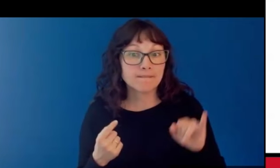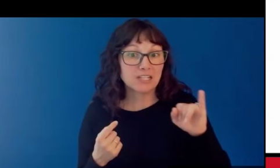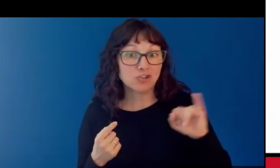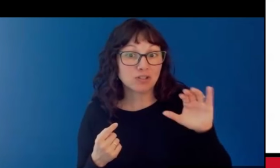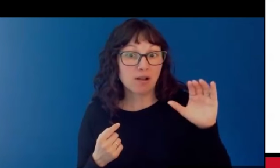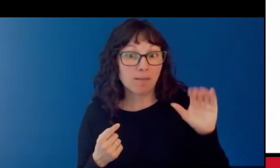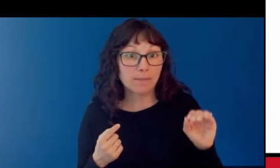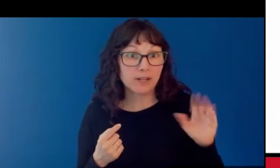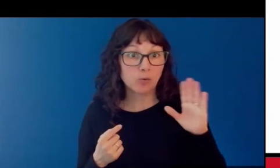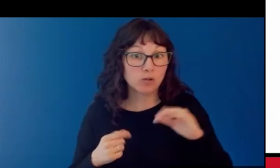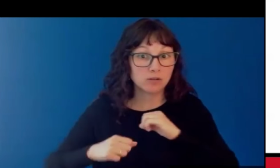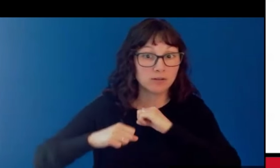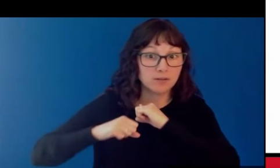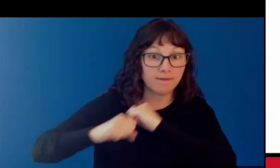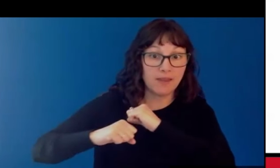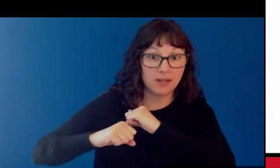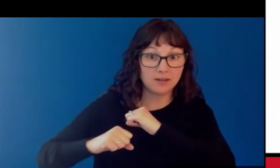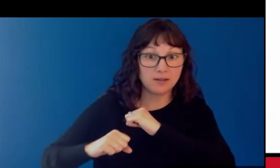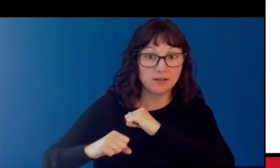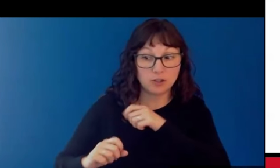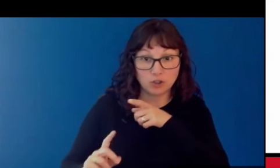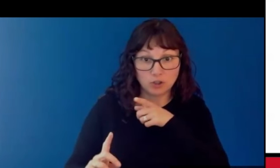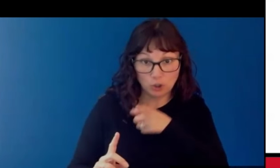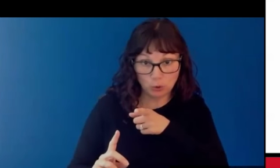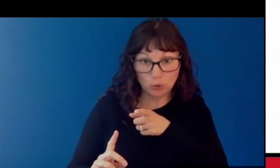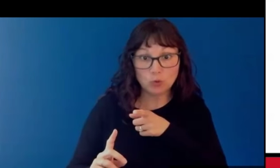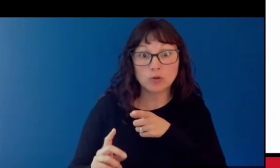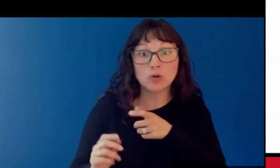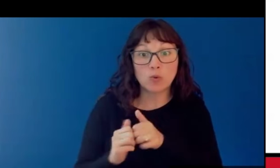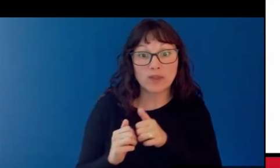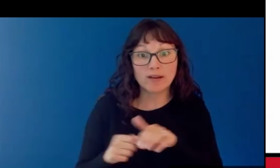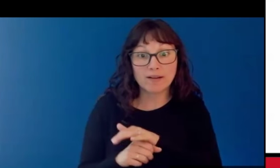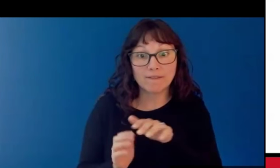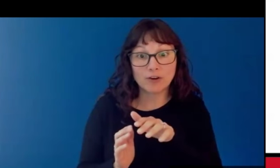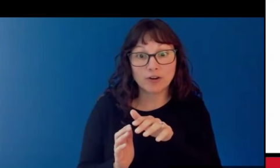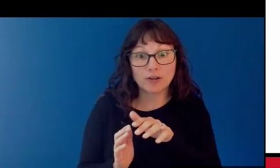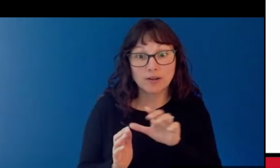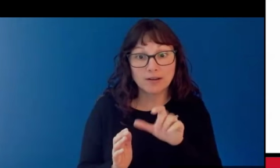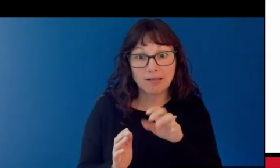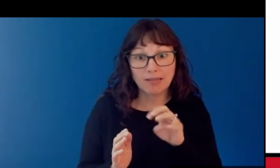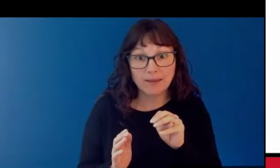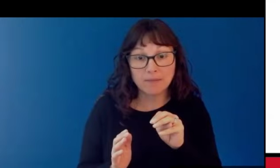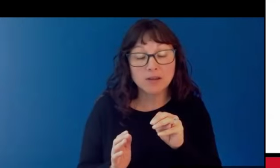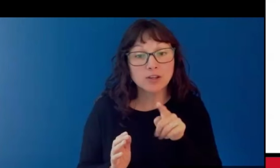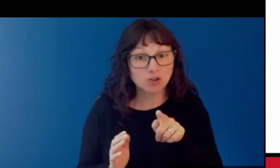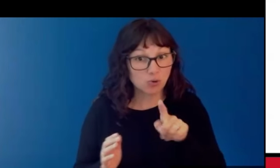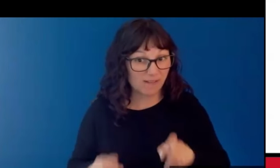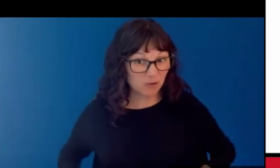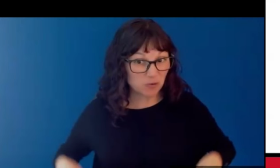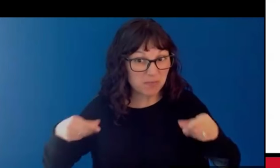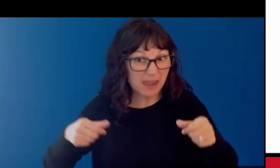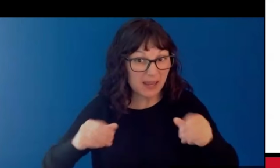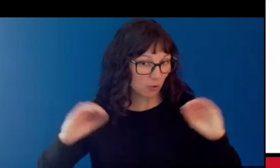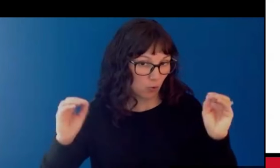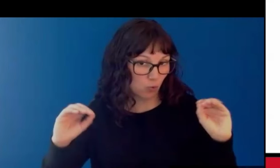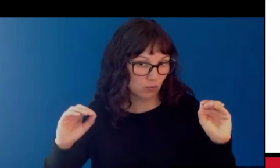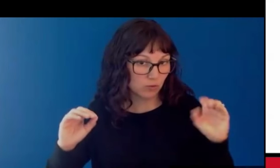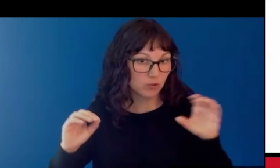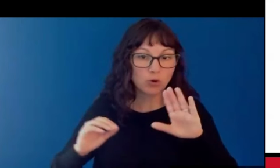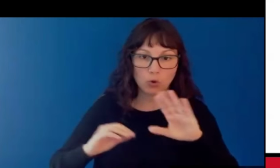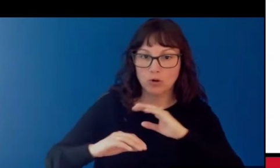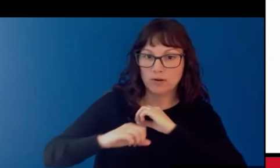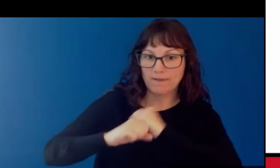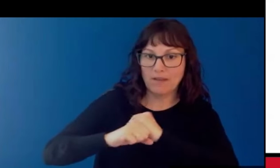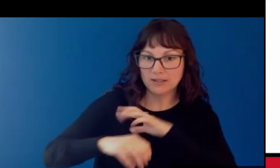will defend you against a covered claim at no out-of-pocket cost for you. So your defense is included in